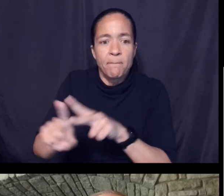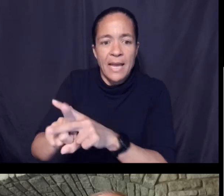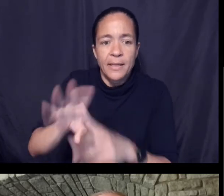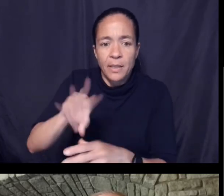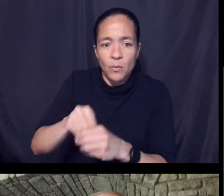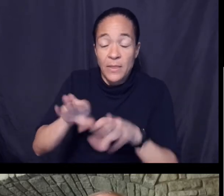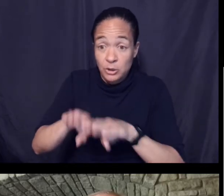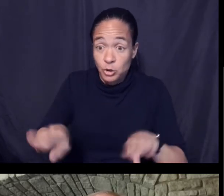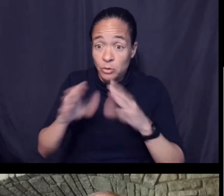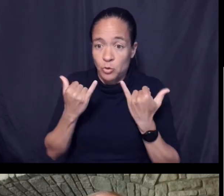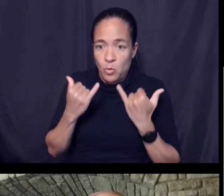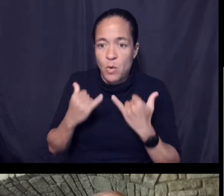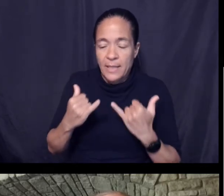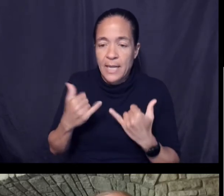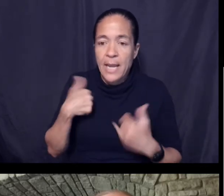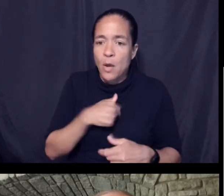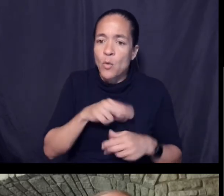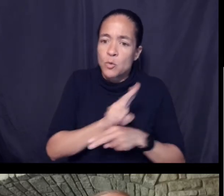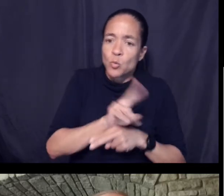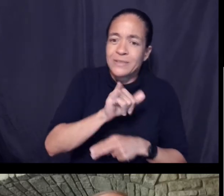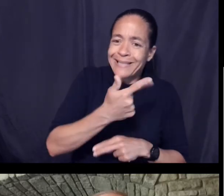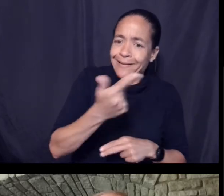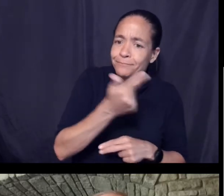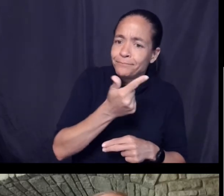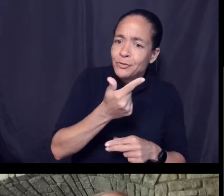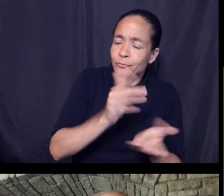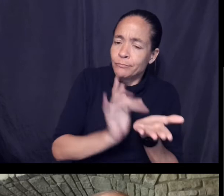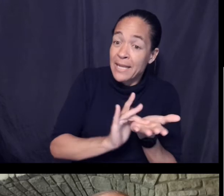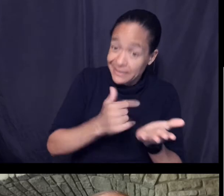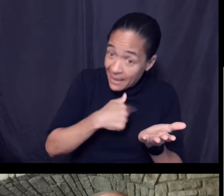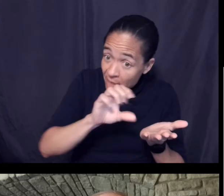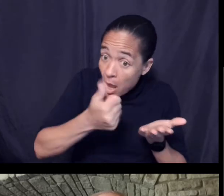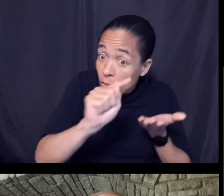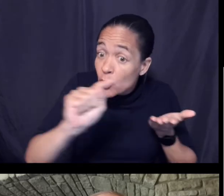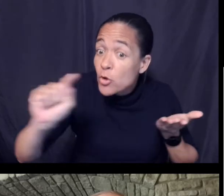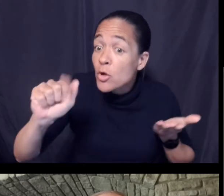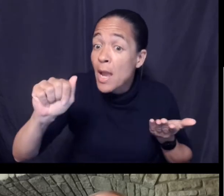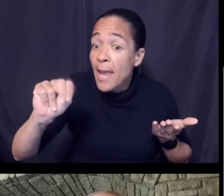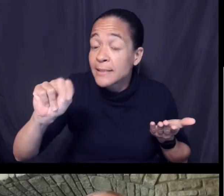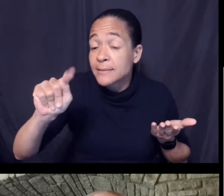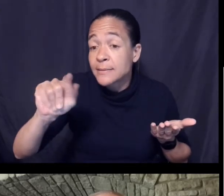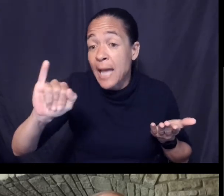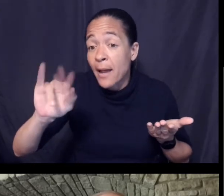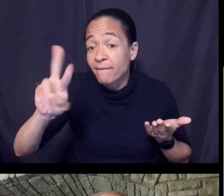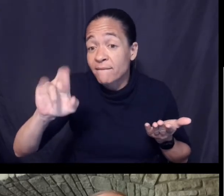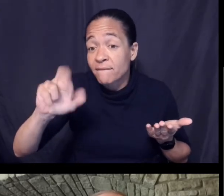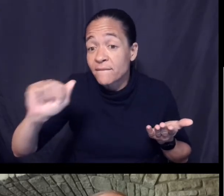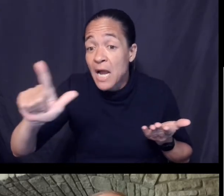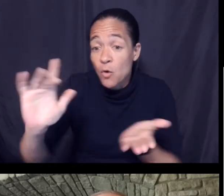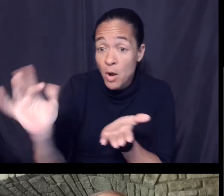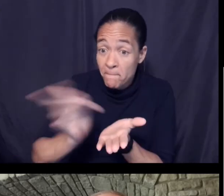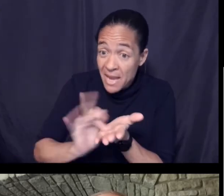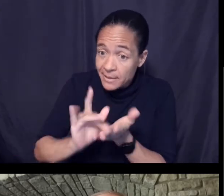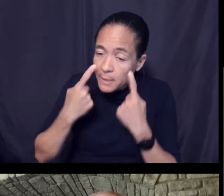children. So right now we use valganciclovir, but are there other antiviral therapies that might be